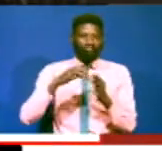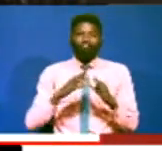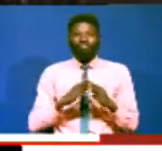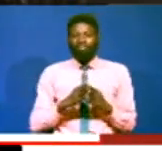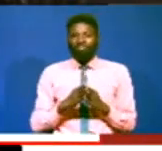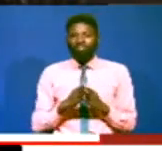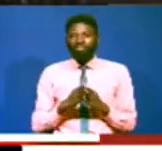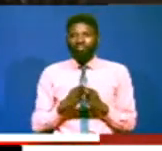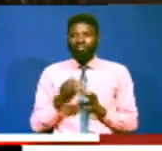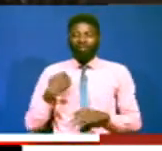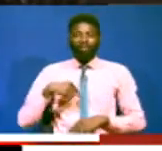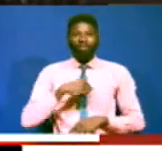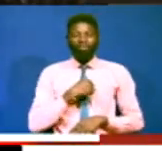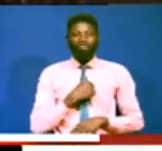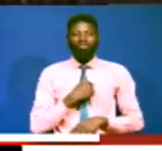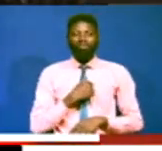We are keen to know